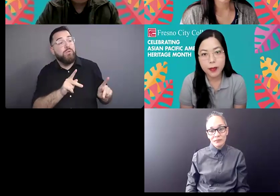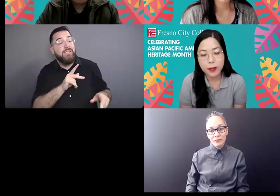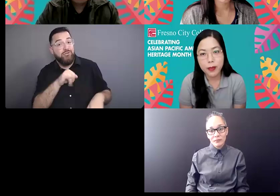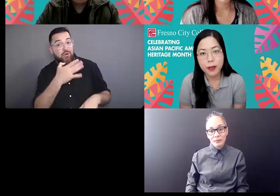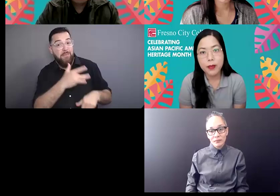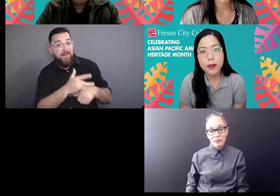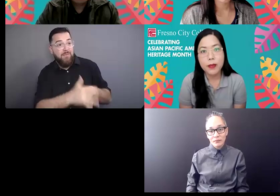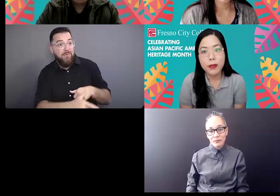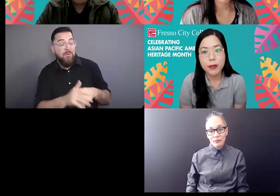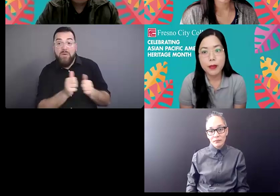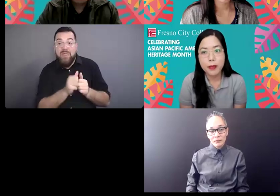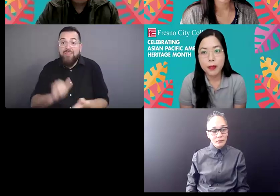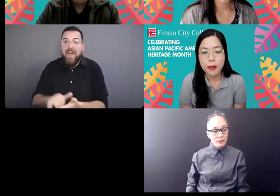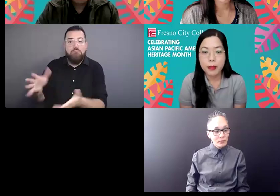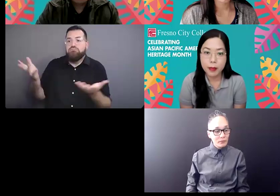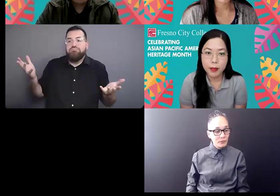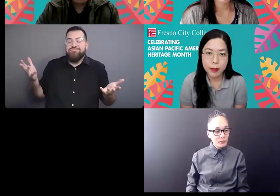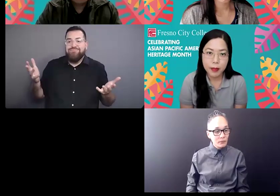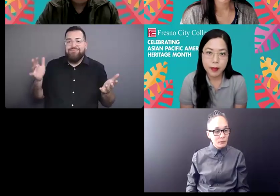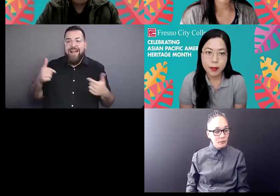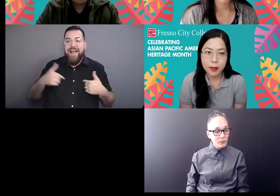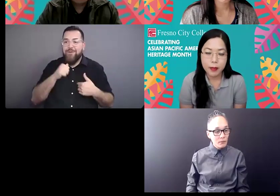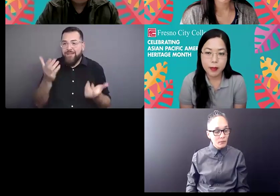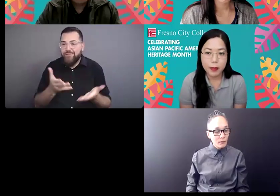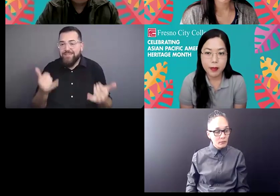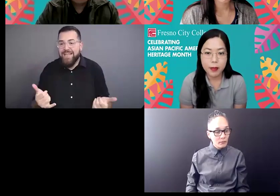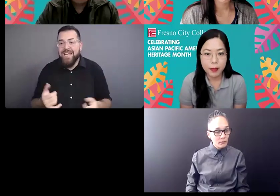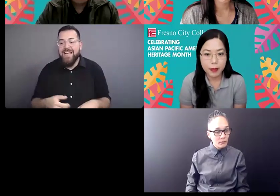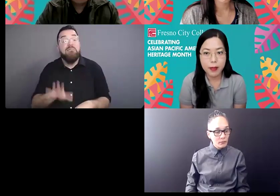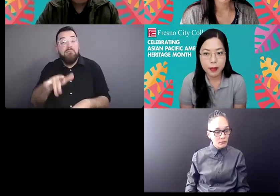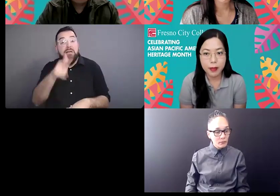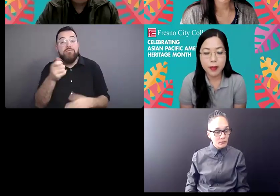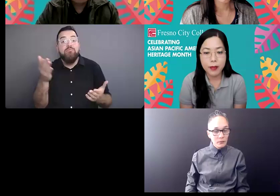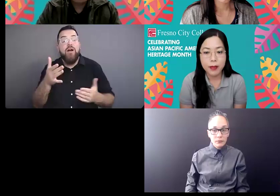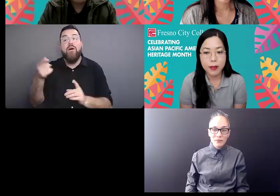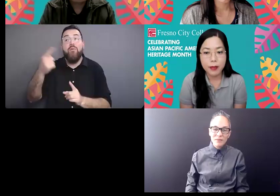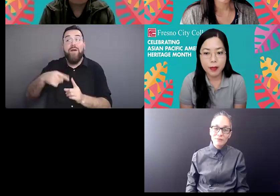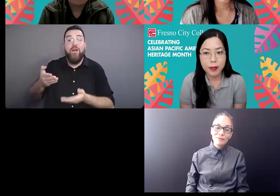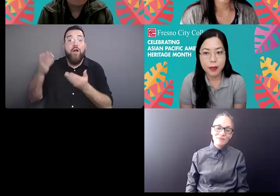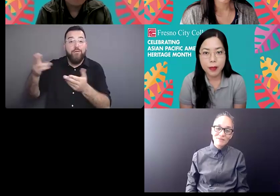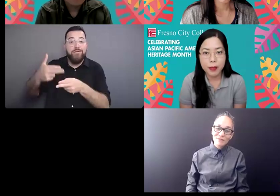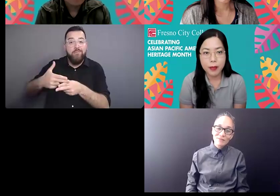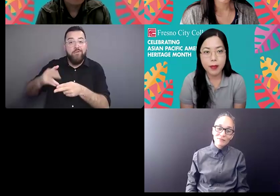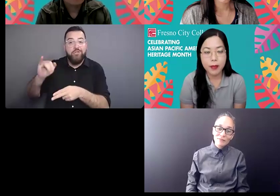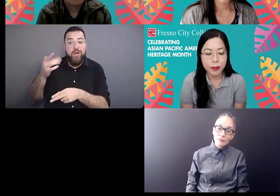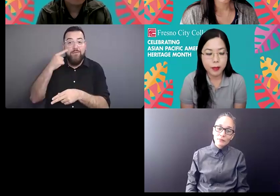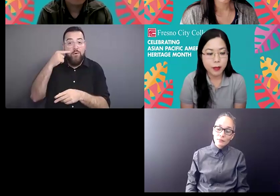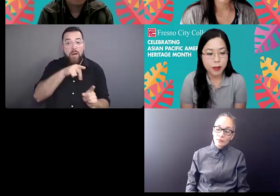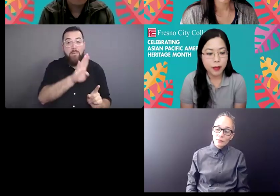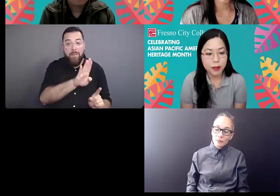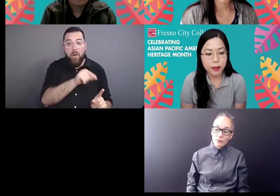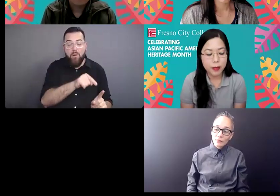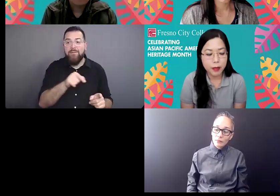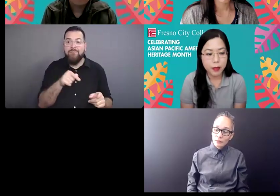here today. Because interestingly, right around the time that I was being offered the temporary job for Upward Bound as a full-time staff